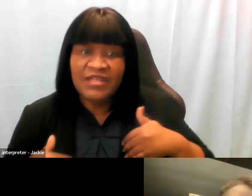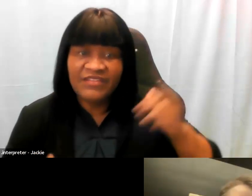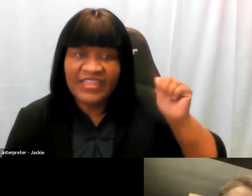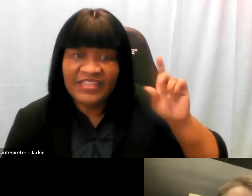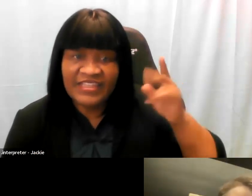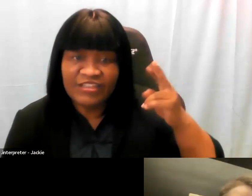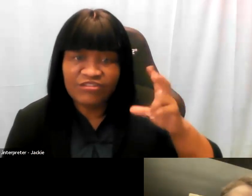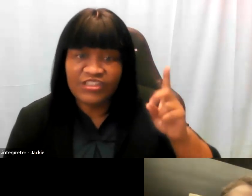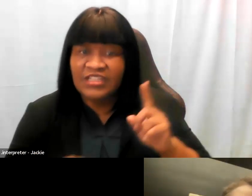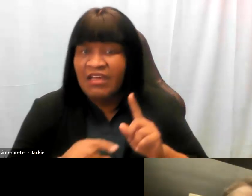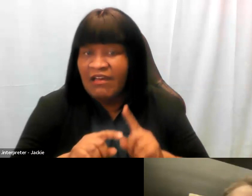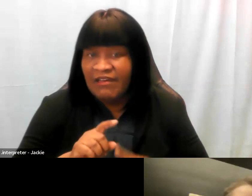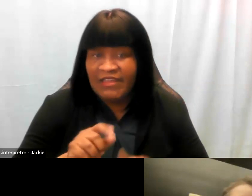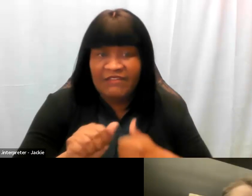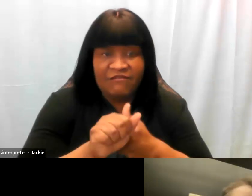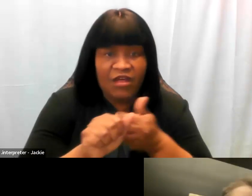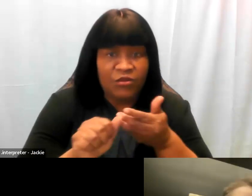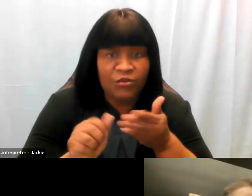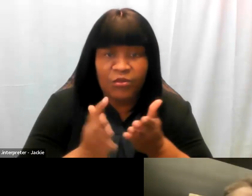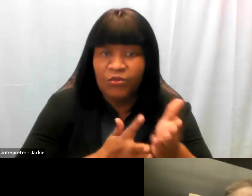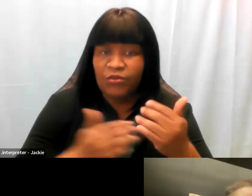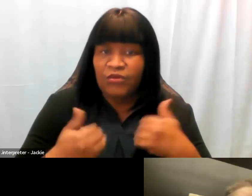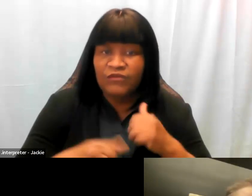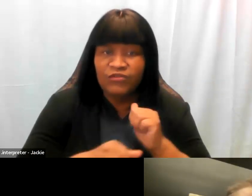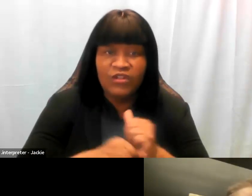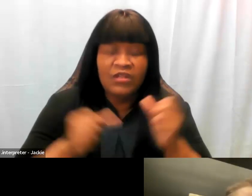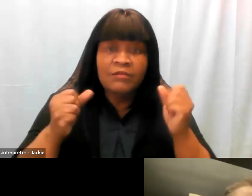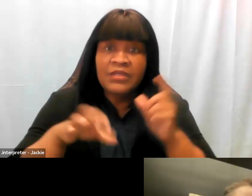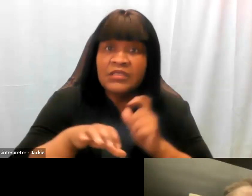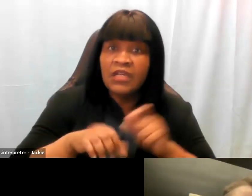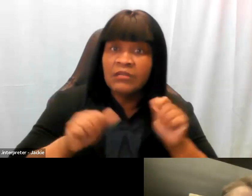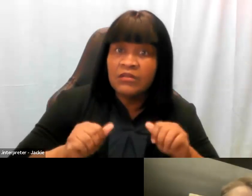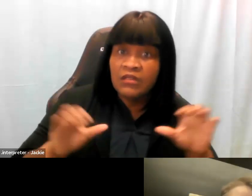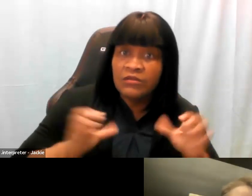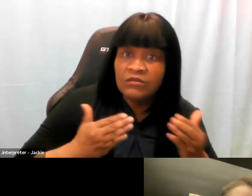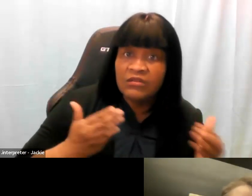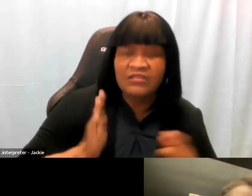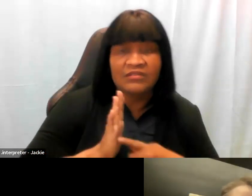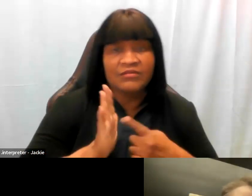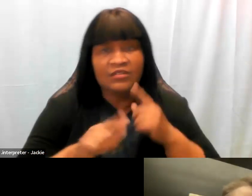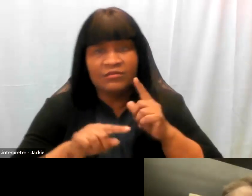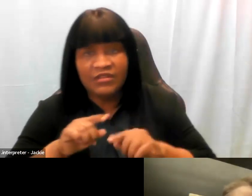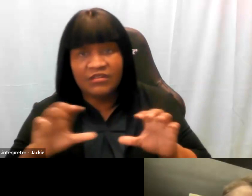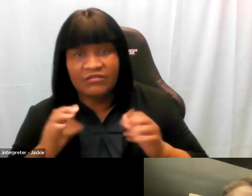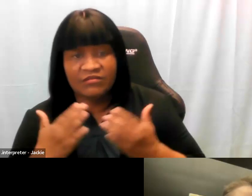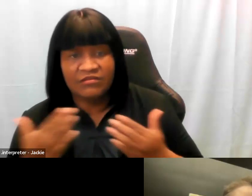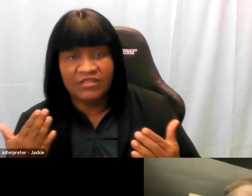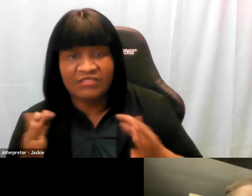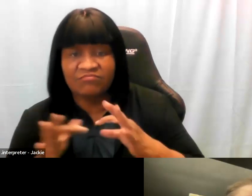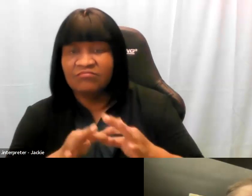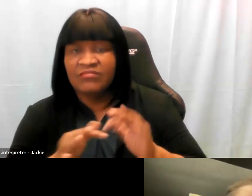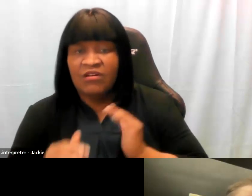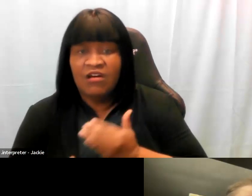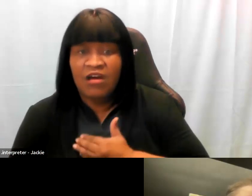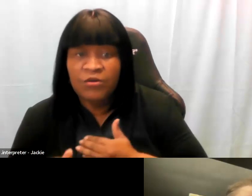can't follow through. Bipasha can attest, like we all have times when we can do stuff and we all have times when we can't do stuff in terms of the lived experience crew